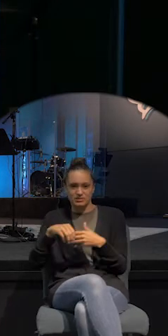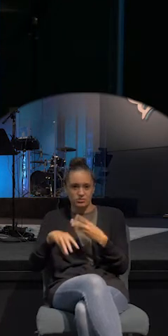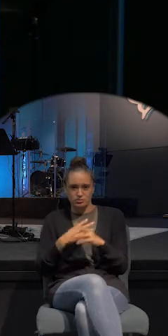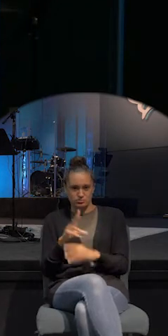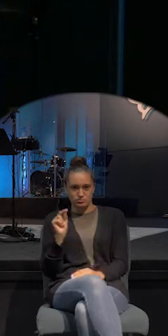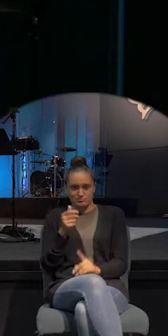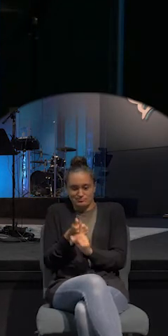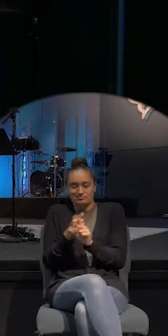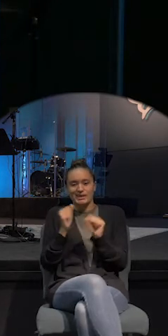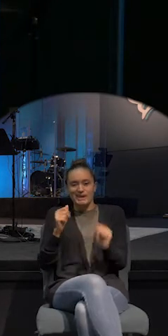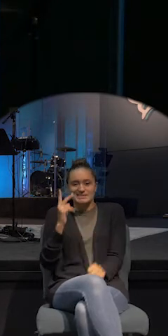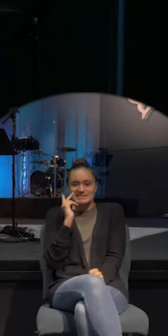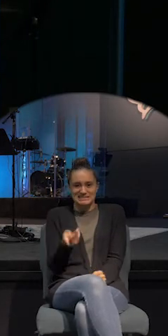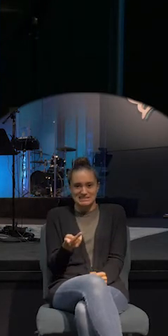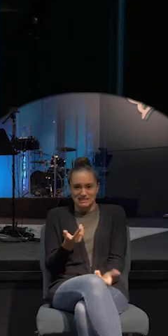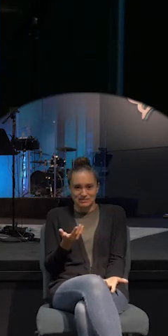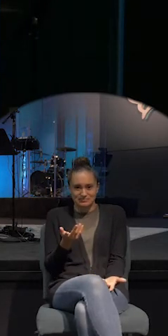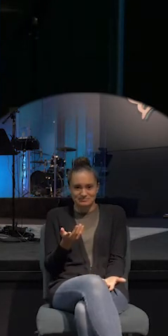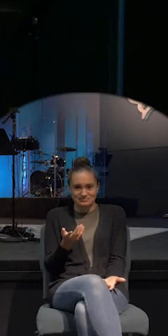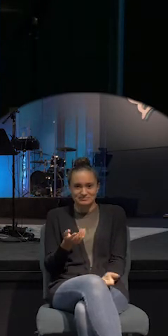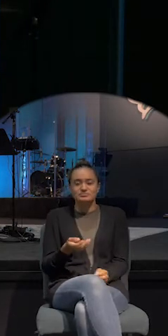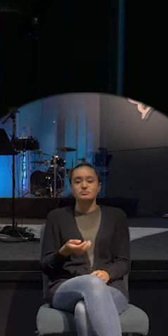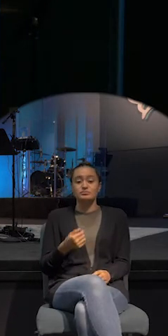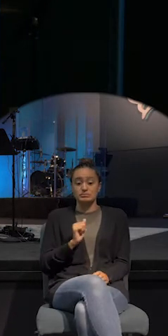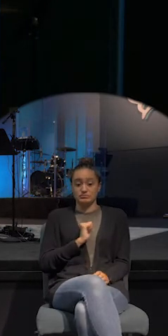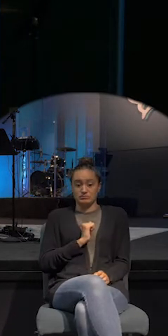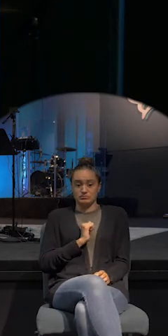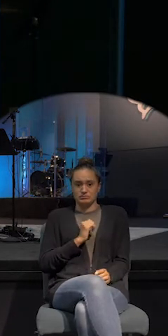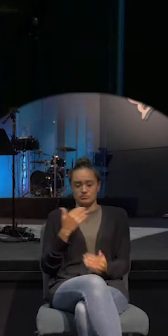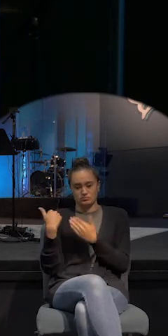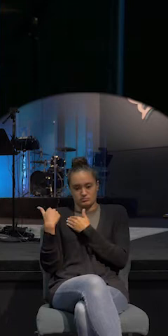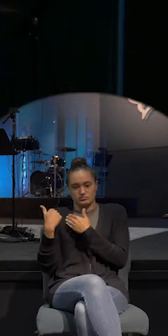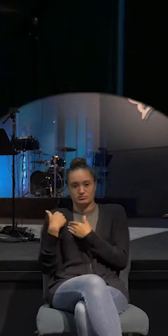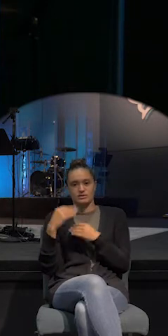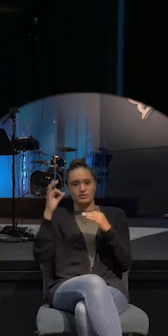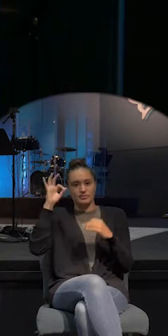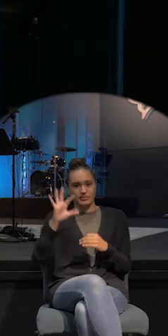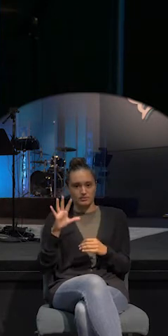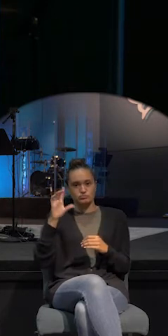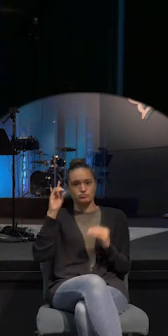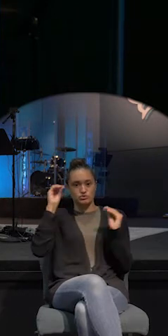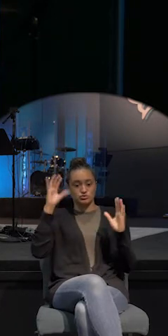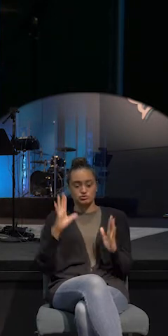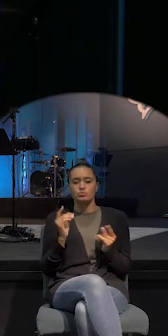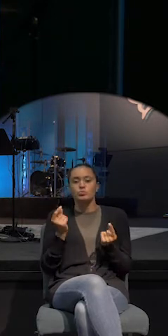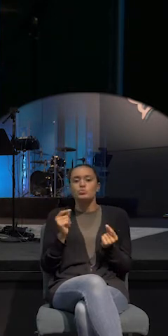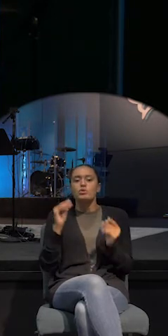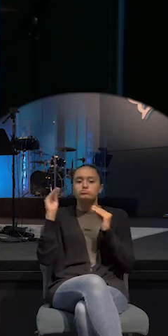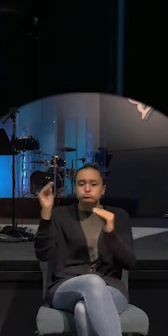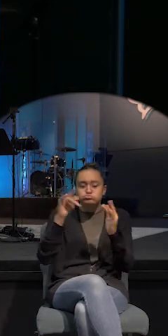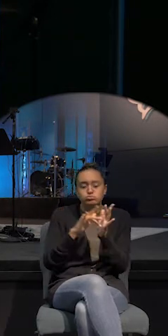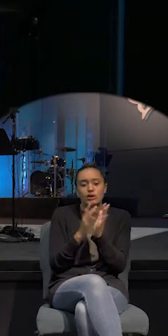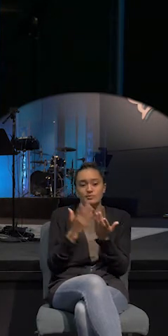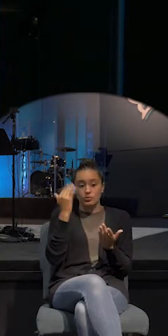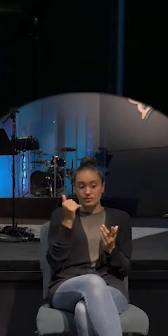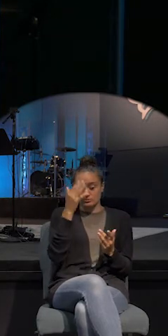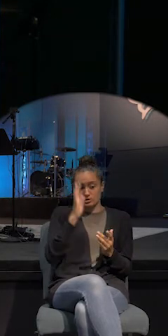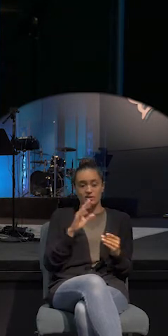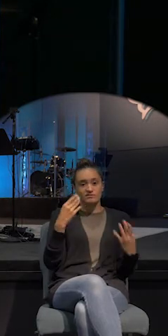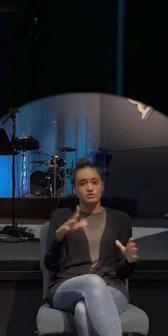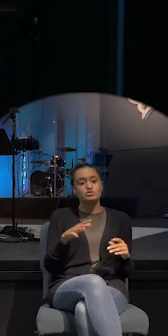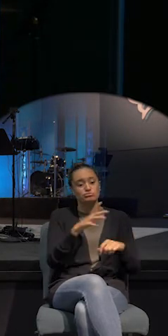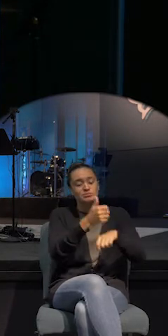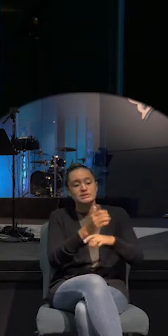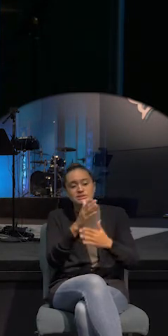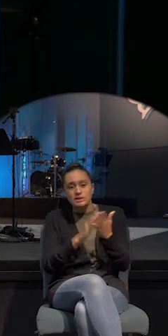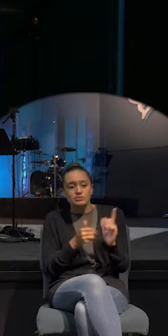to see yourself. What I'm supposed to do as a pastor teacher is to teach the Word of God, because God gave some to be apostles, prophets,